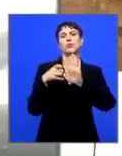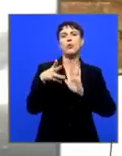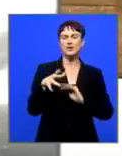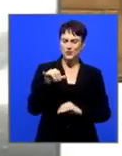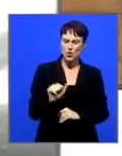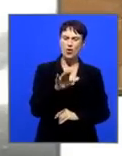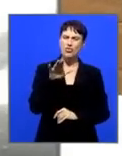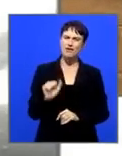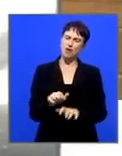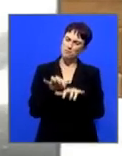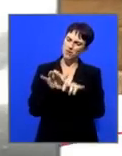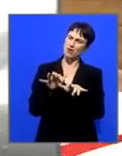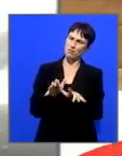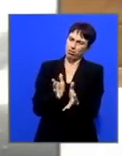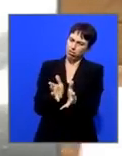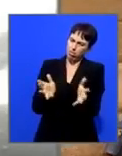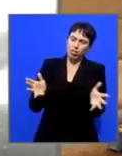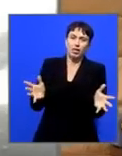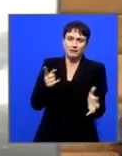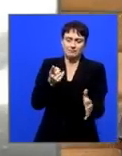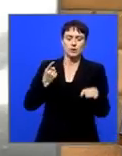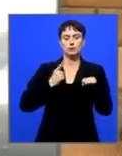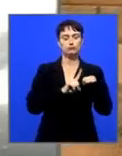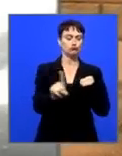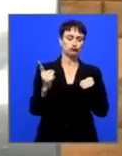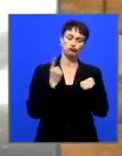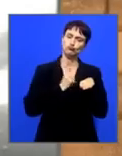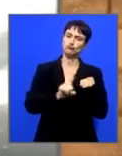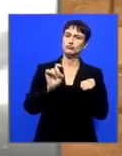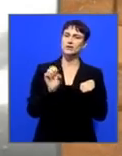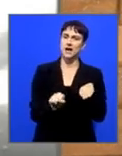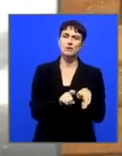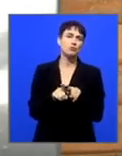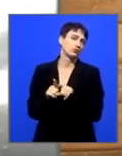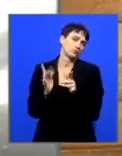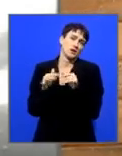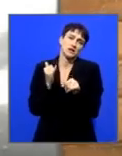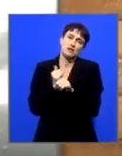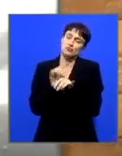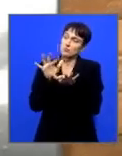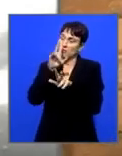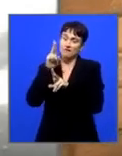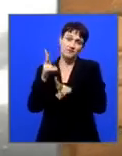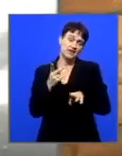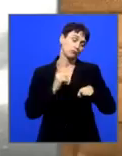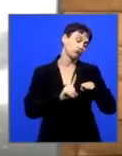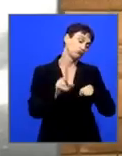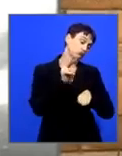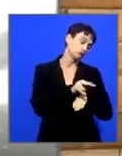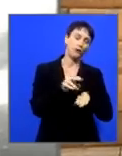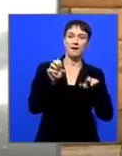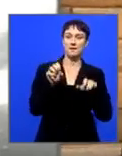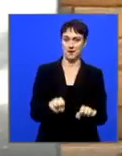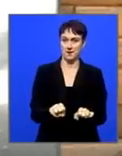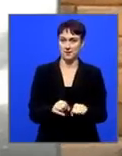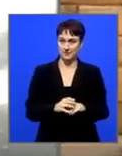ordinary South Africans and other people from across the world who will be coming through and